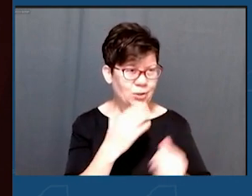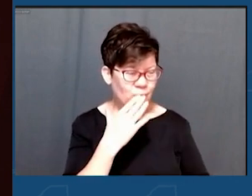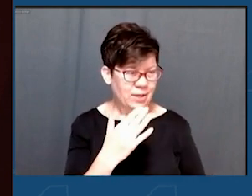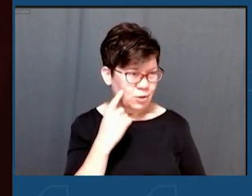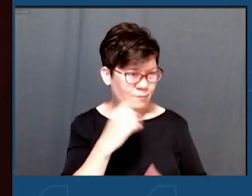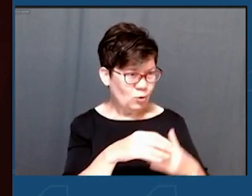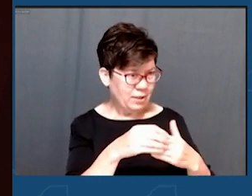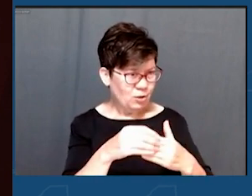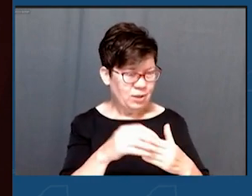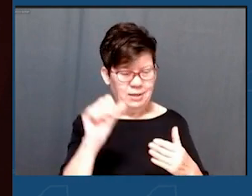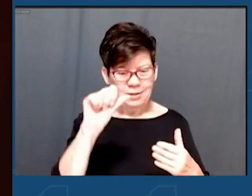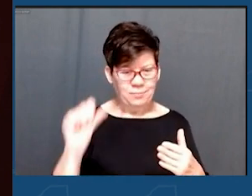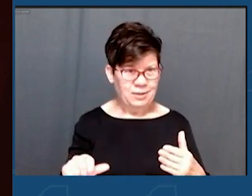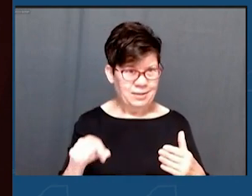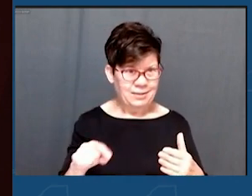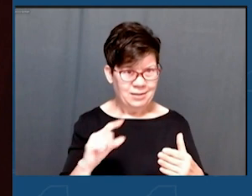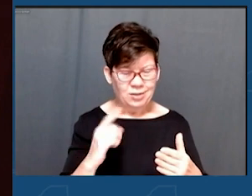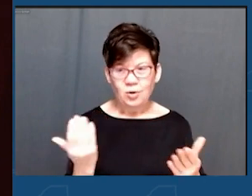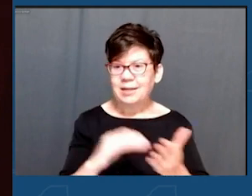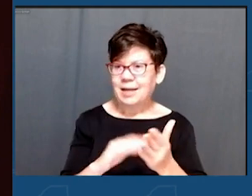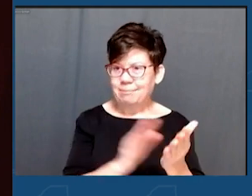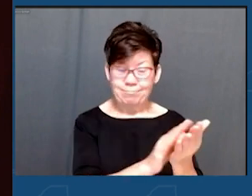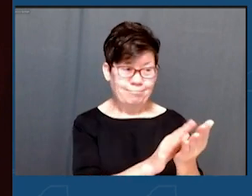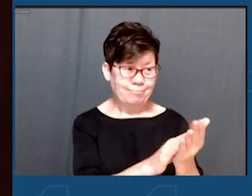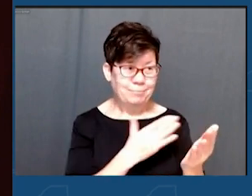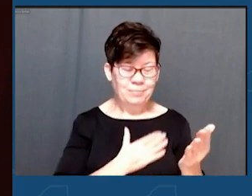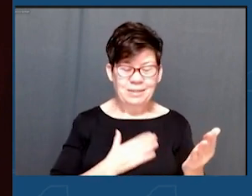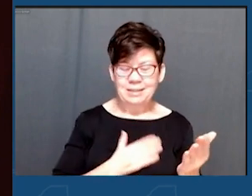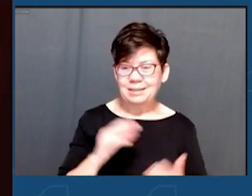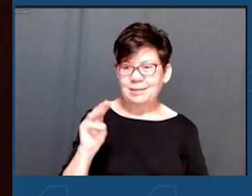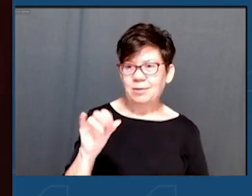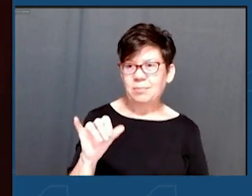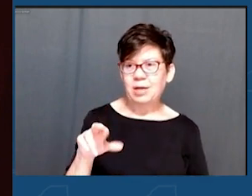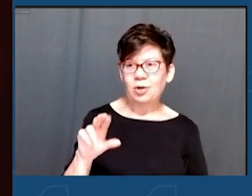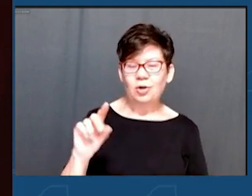Mayor Kathy Sheehan, let's give her another round of applause.